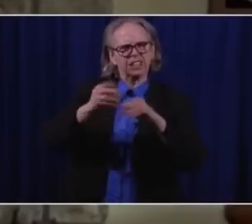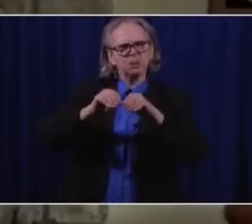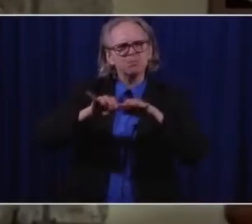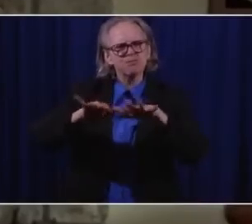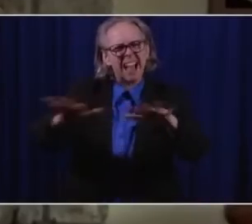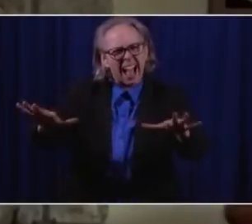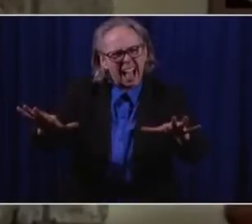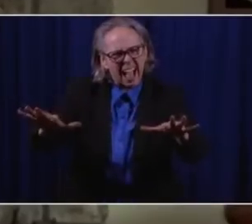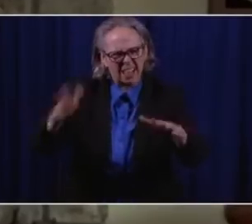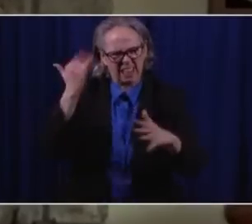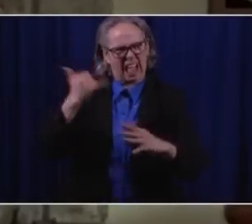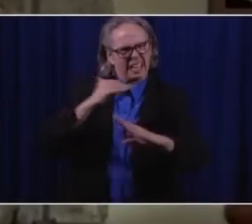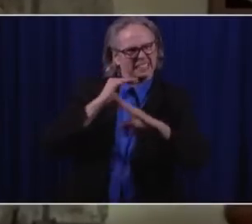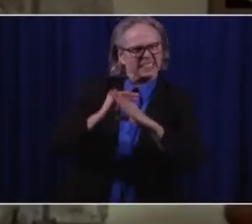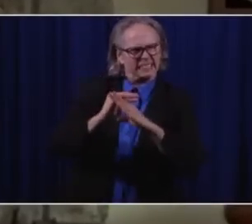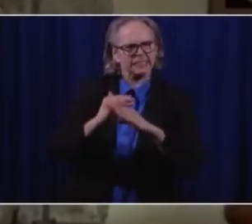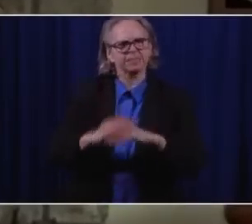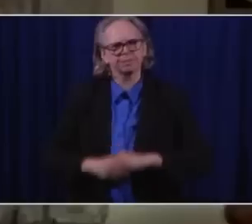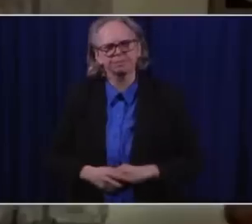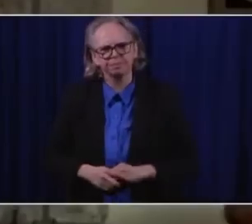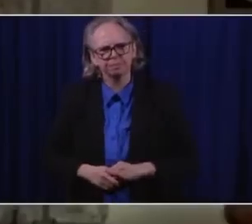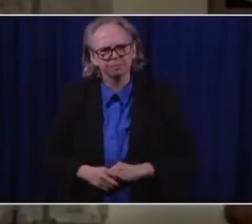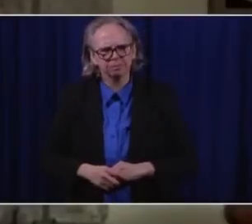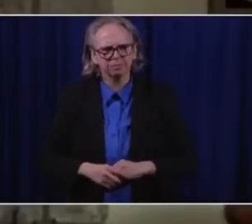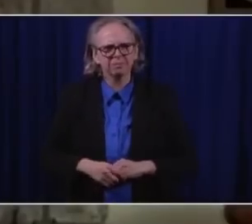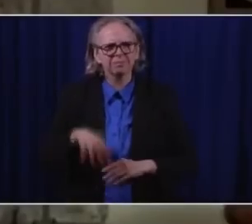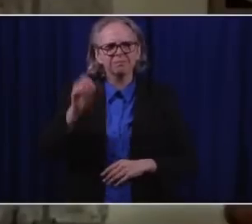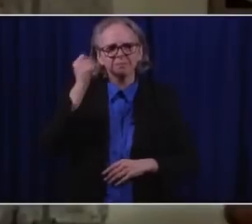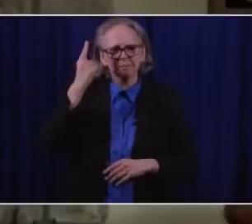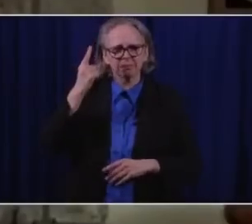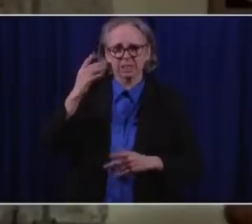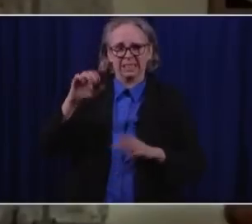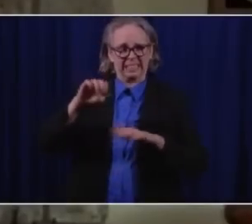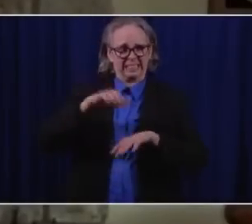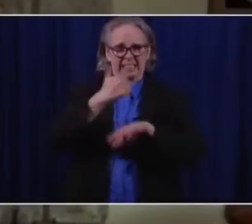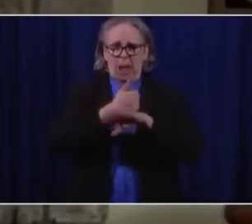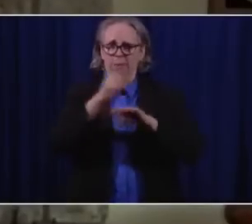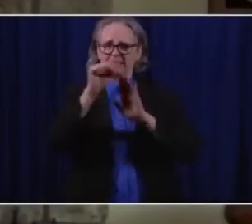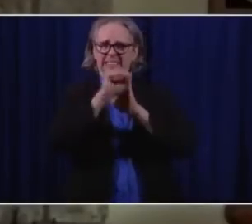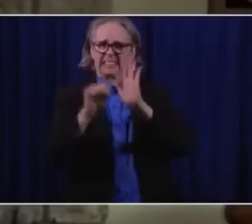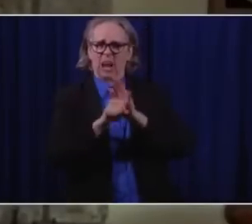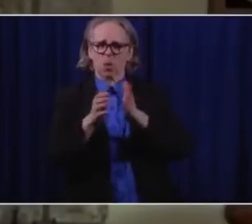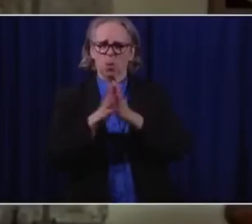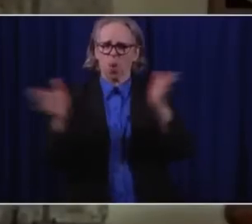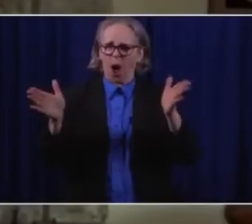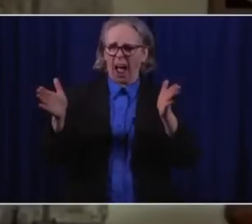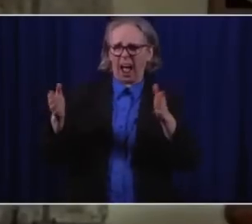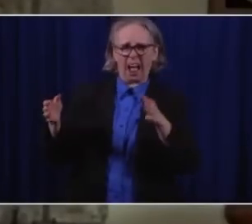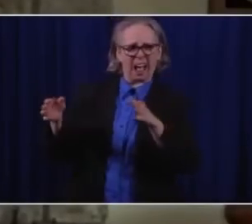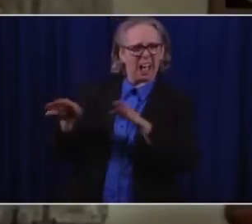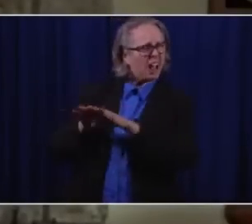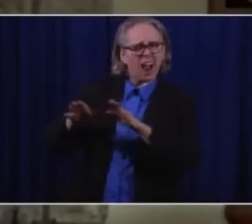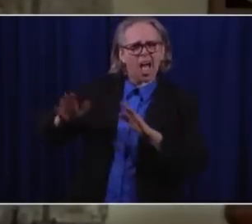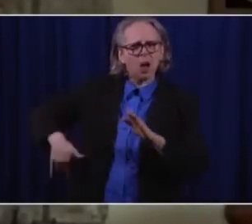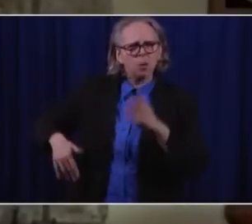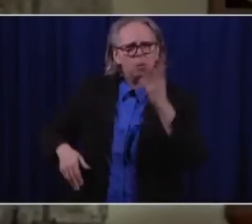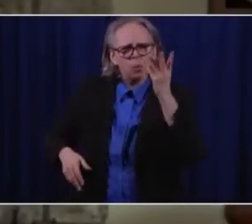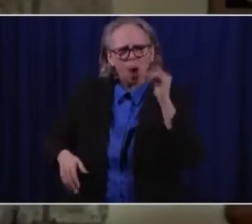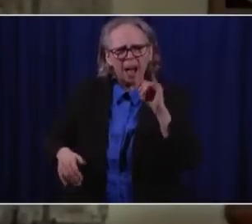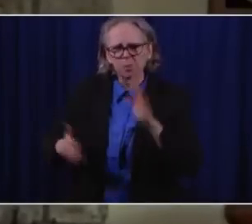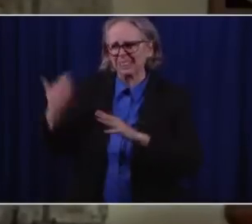statewide shutdown of all business in the state is because of the ramifications of that.